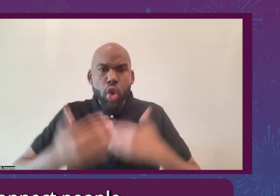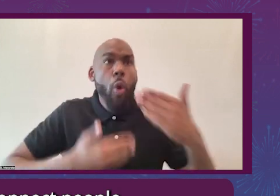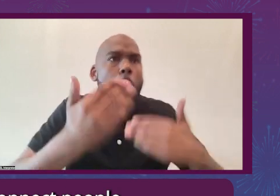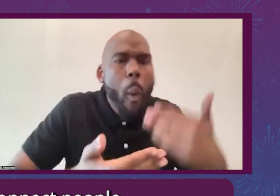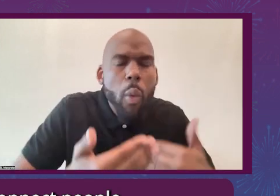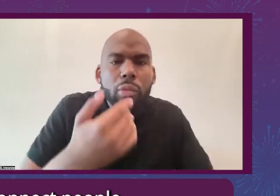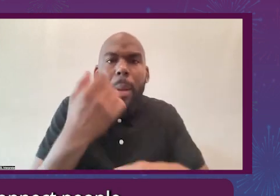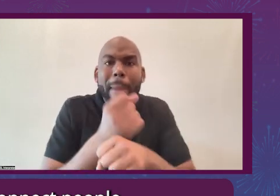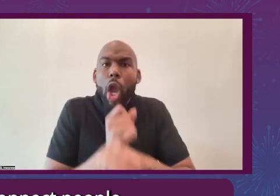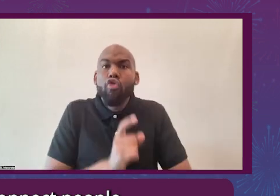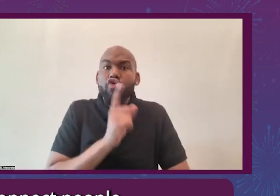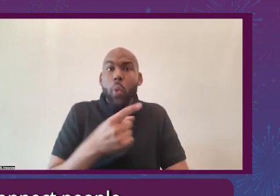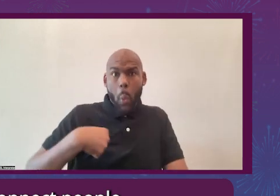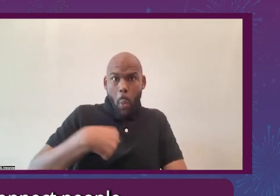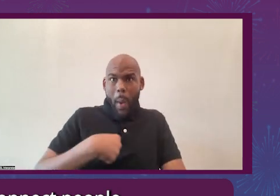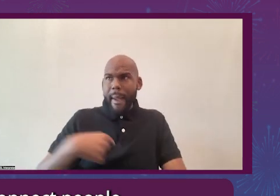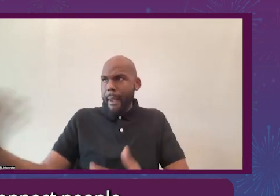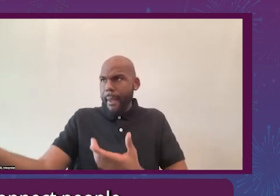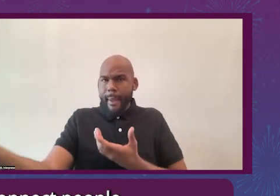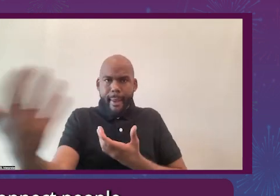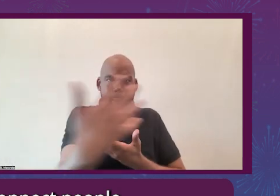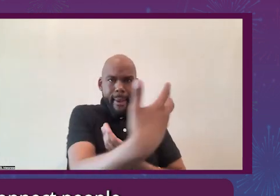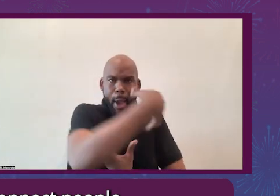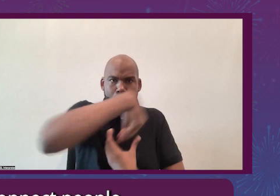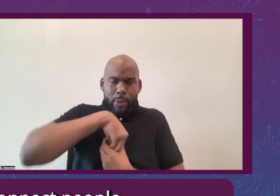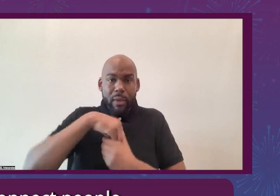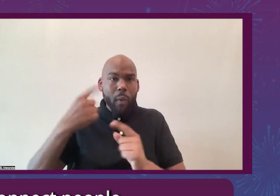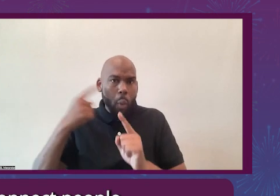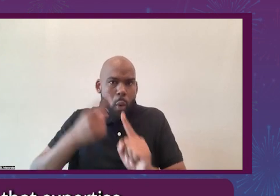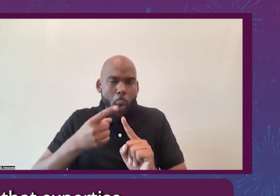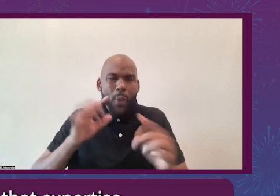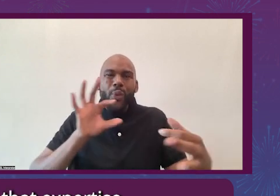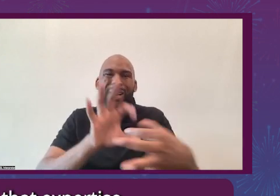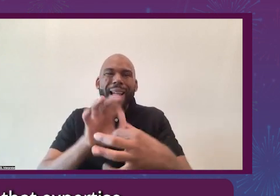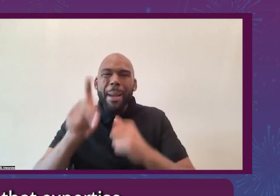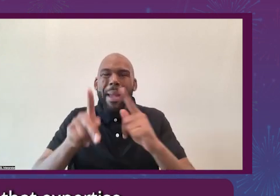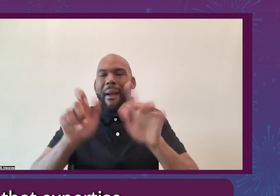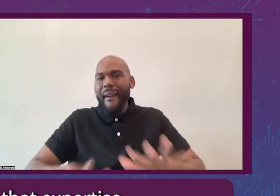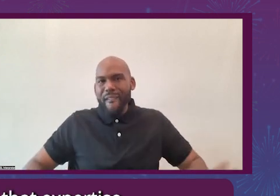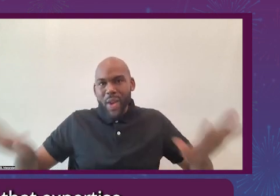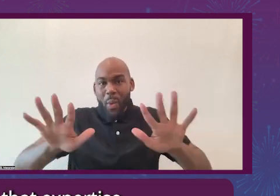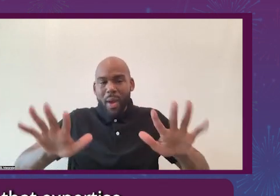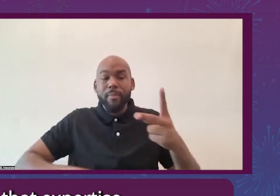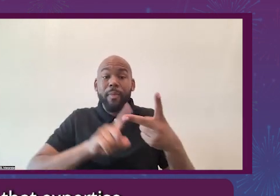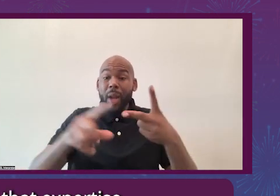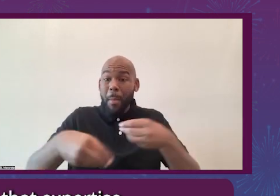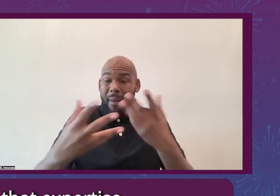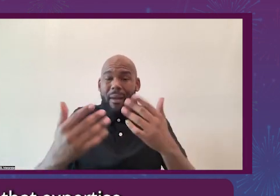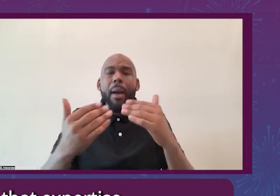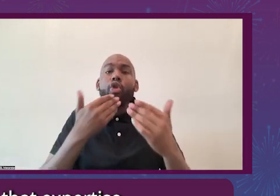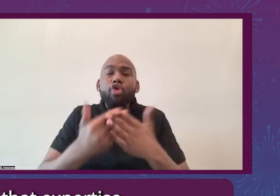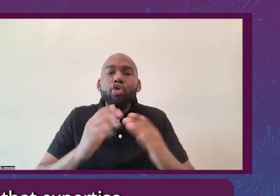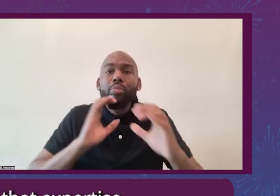Our goal is to connect people everywhere, to provide greater communication and belonging. And we